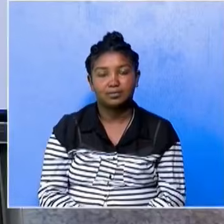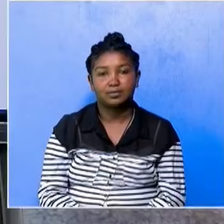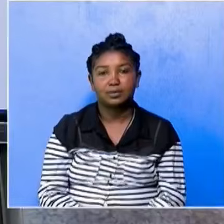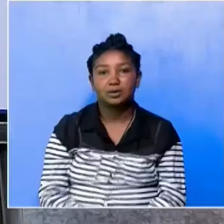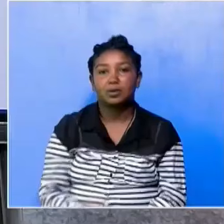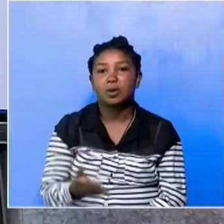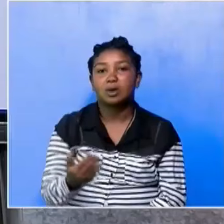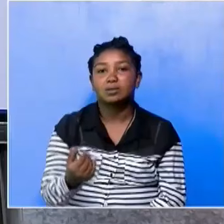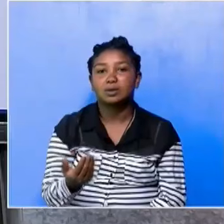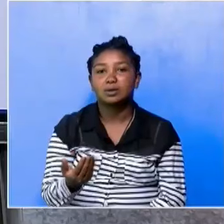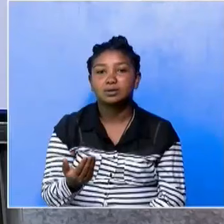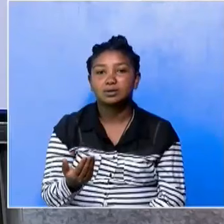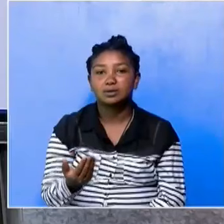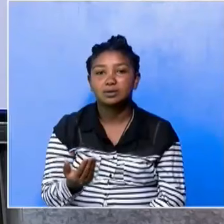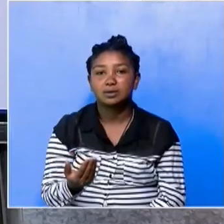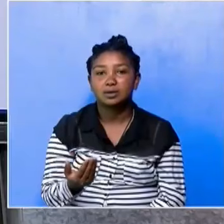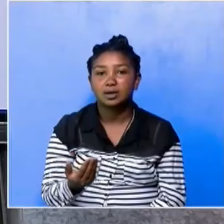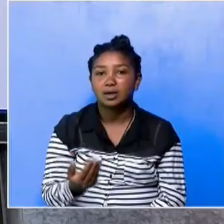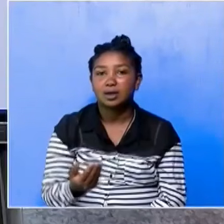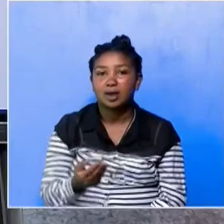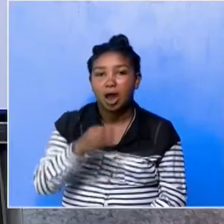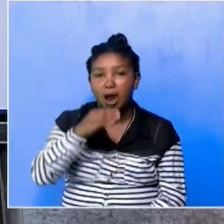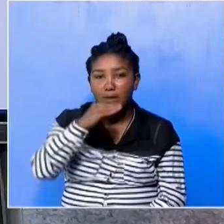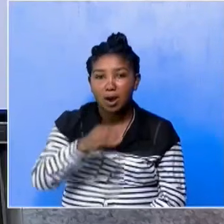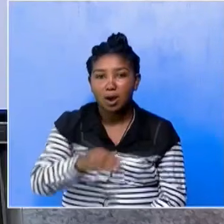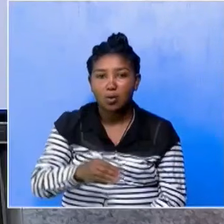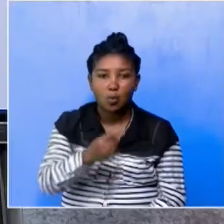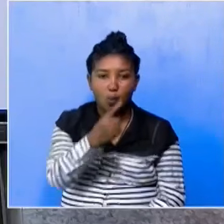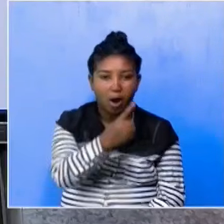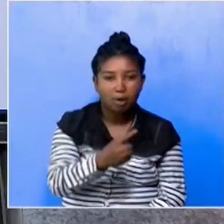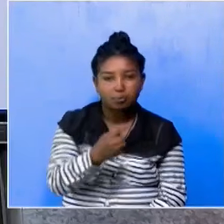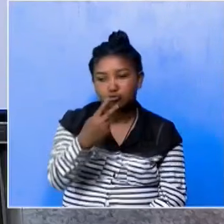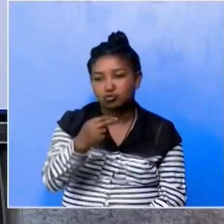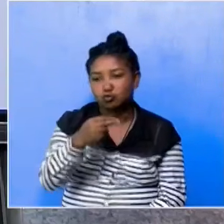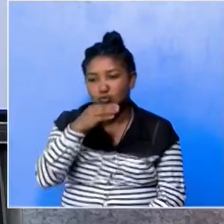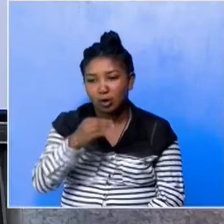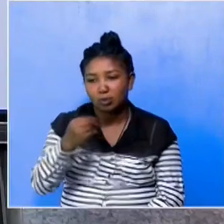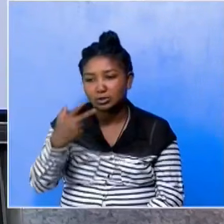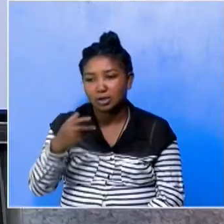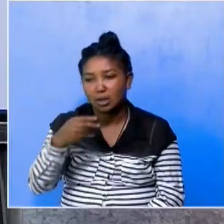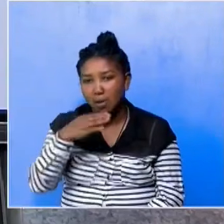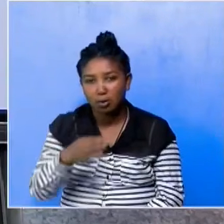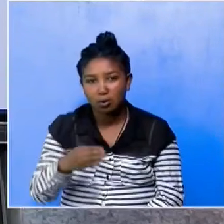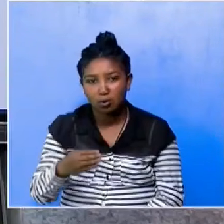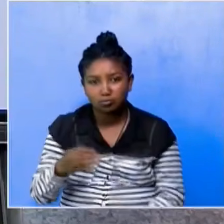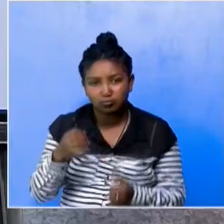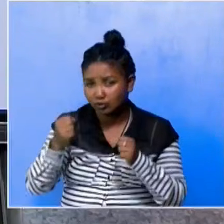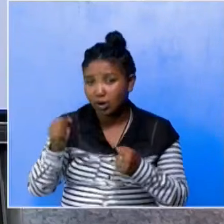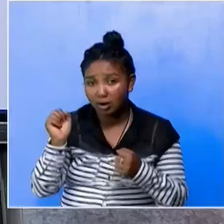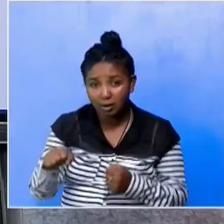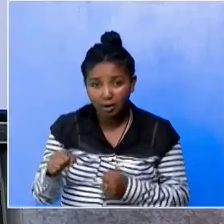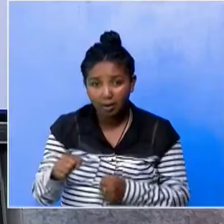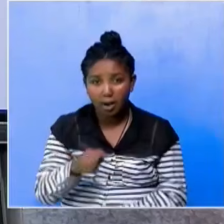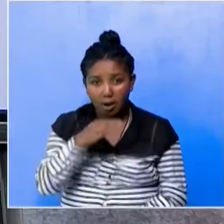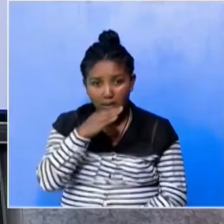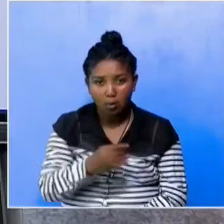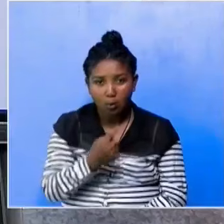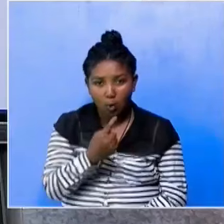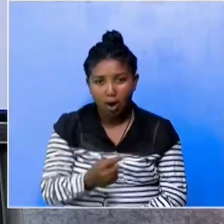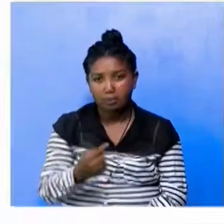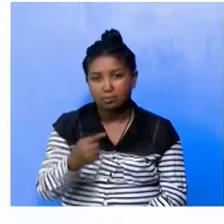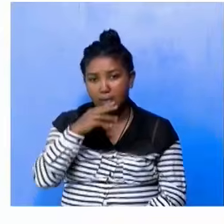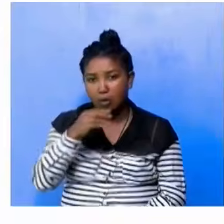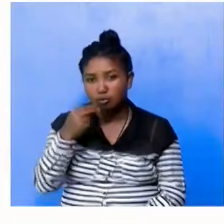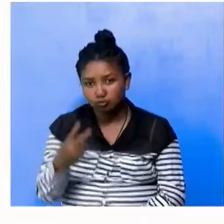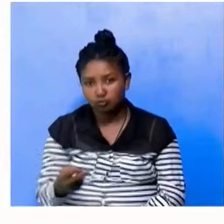What about mango? Can we say 1 mango, 2 mango, 3 mango? That's possible, yeah? Right. It